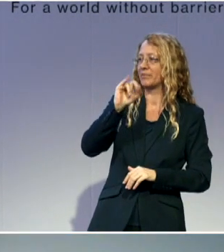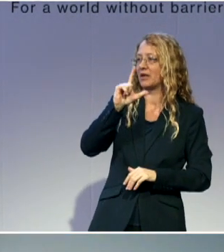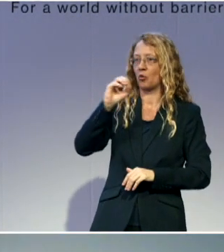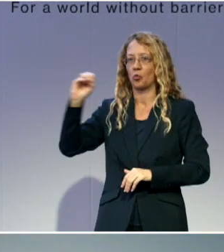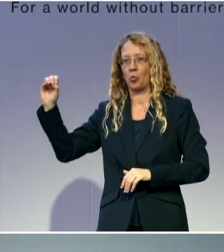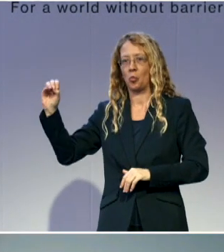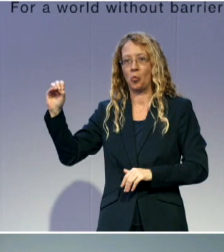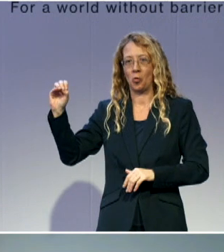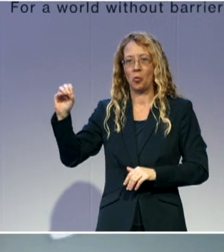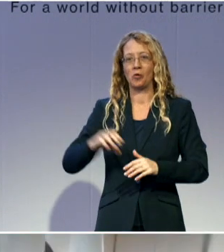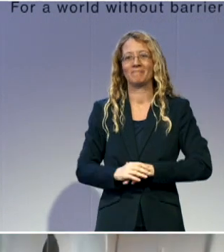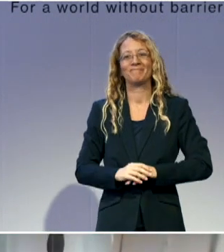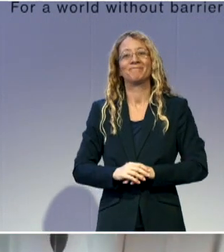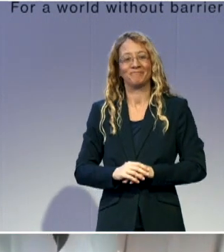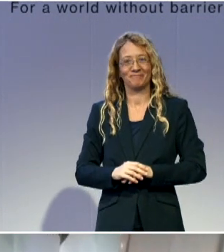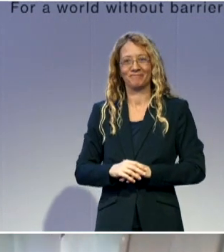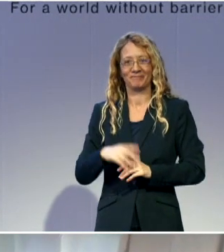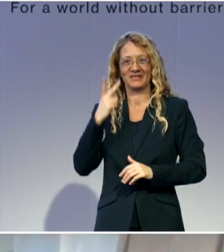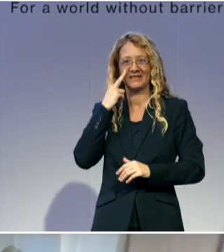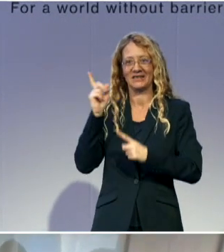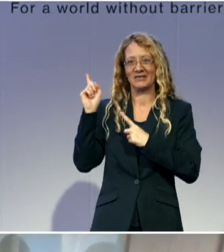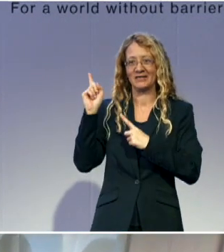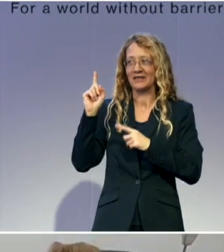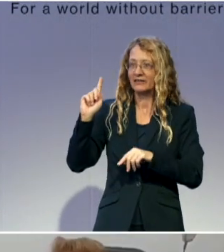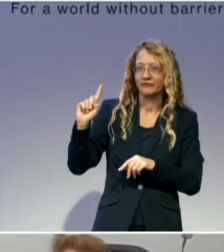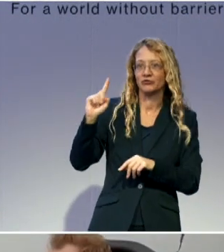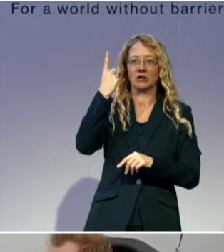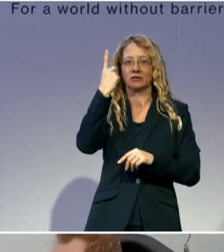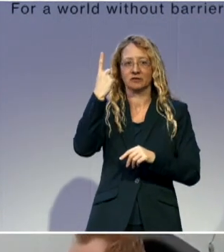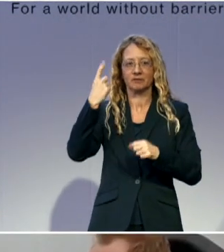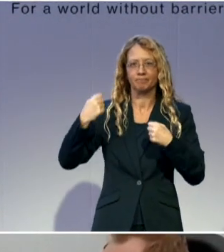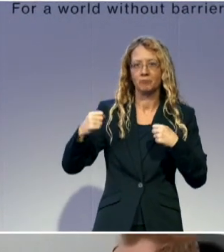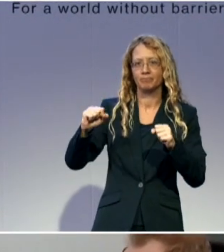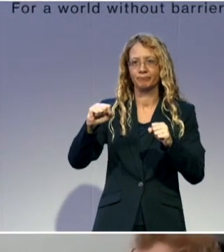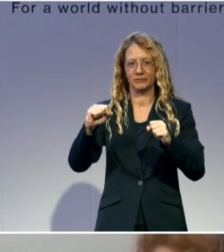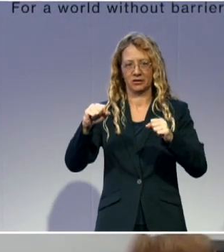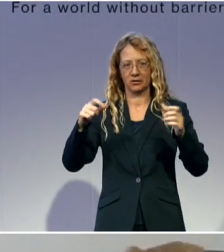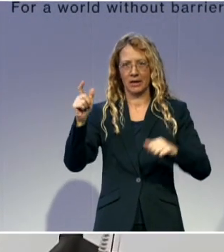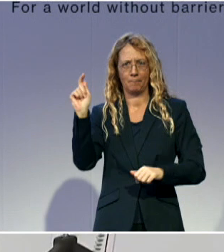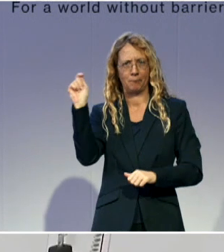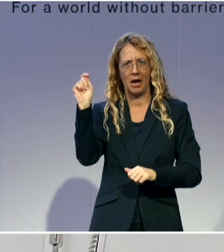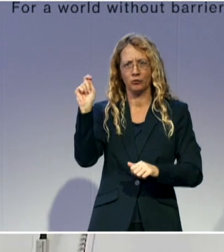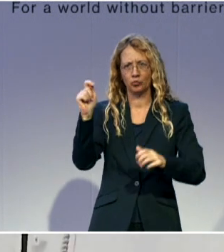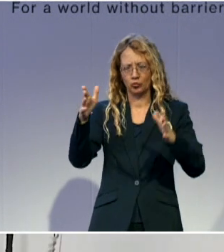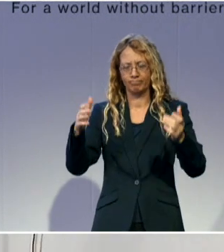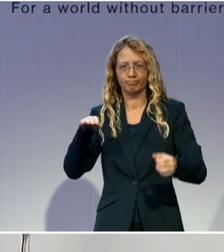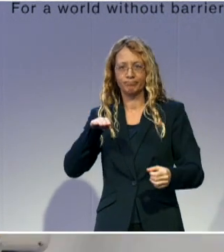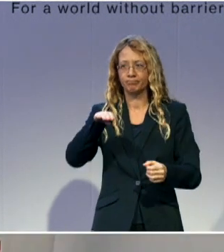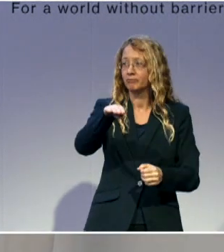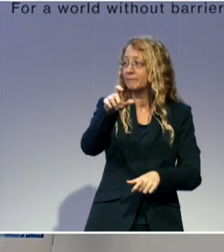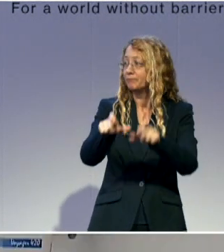the first mobile bathroom for people with complex physical disabilities. In addition to a clean